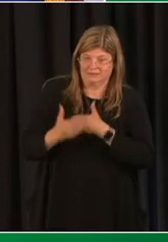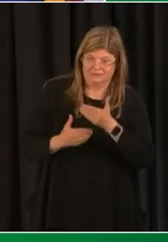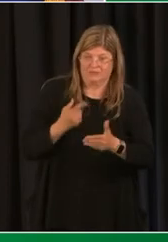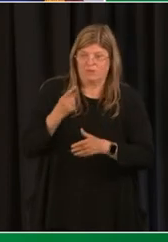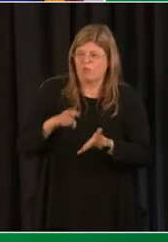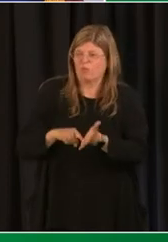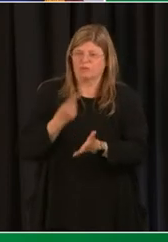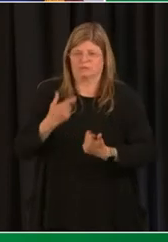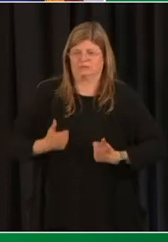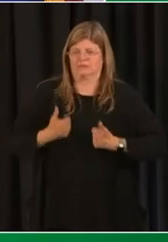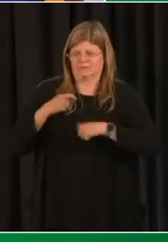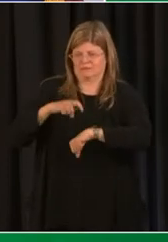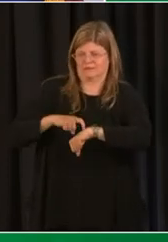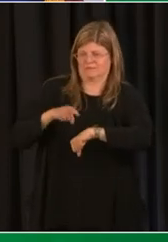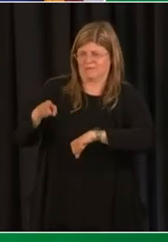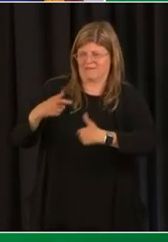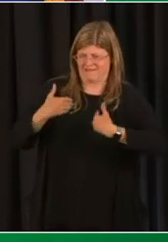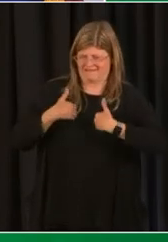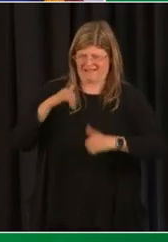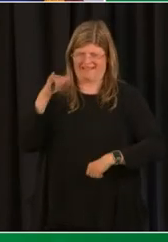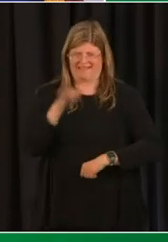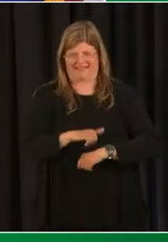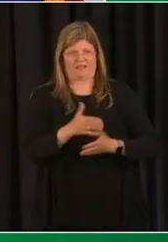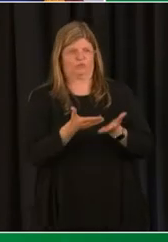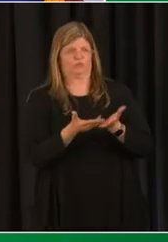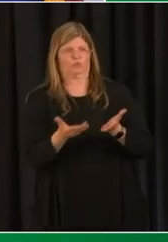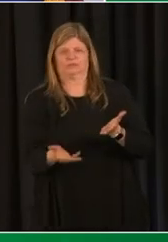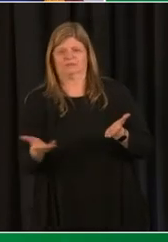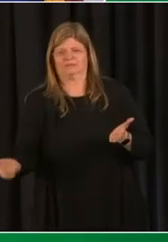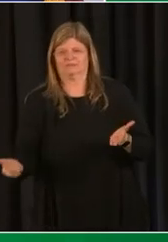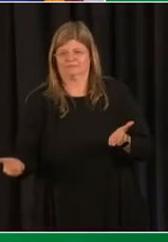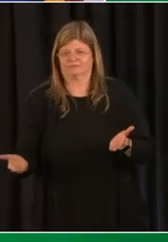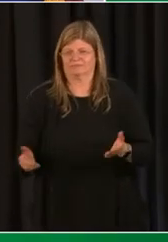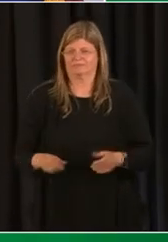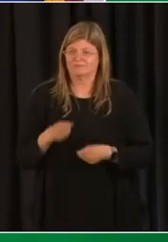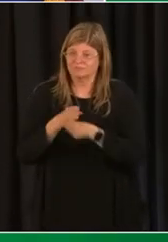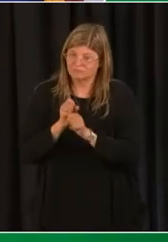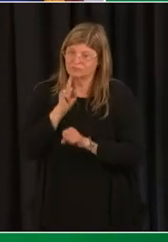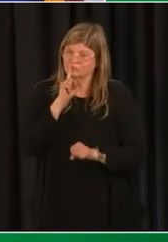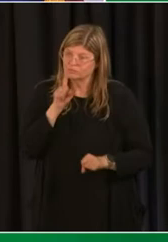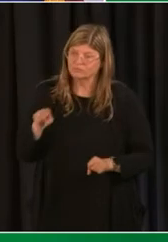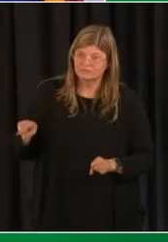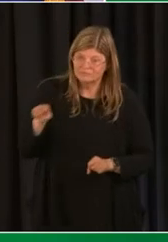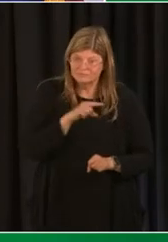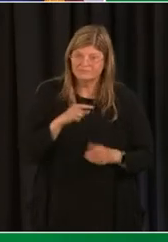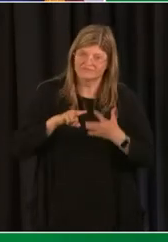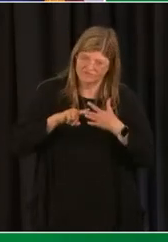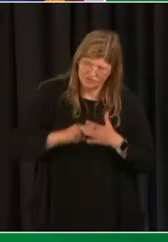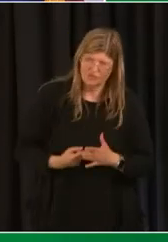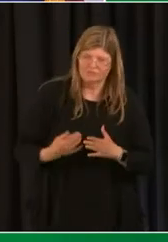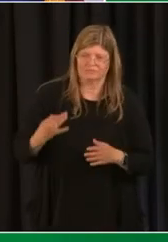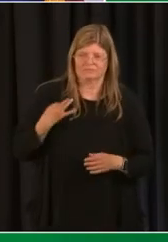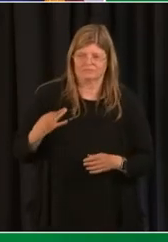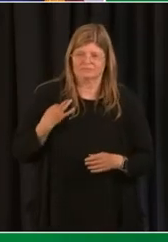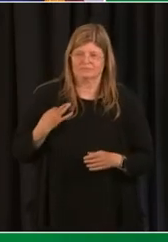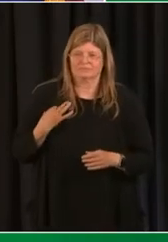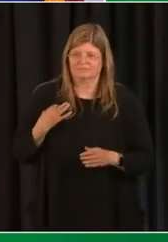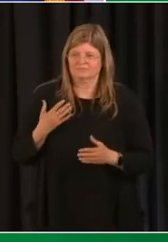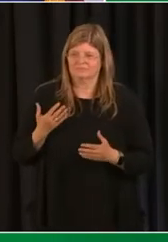lifetime resource that we have from the federal government. So what we want to do is make sure that people start that application. So go